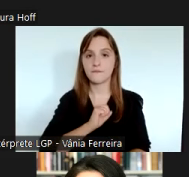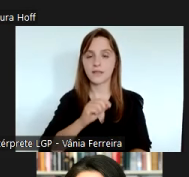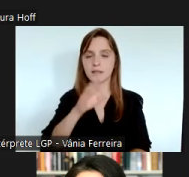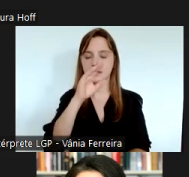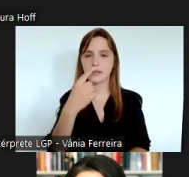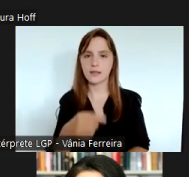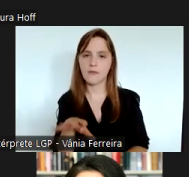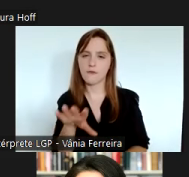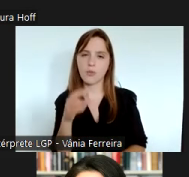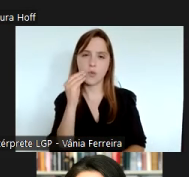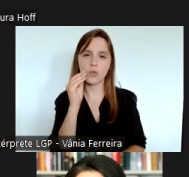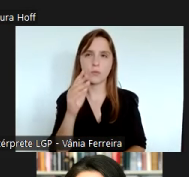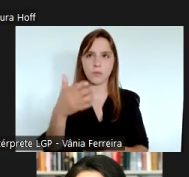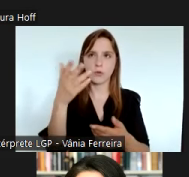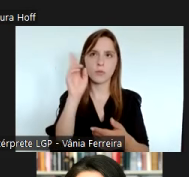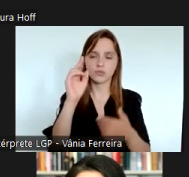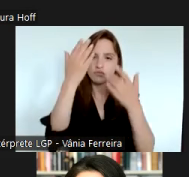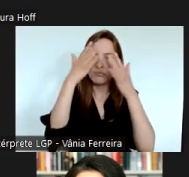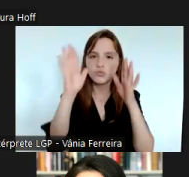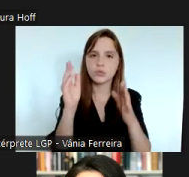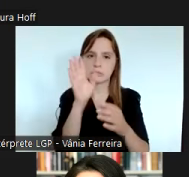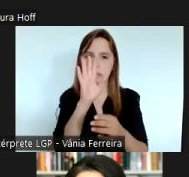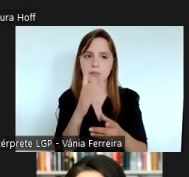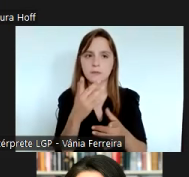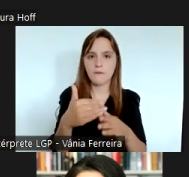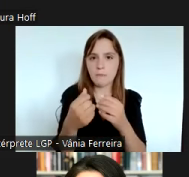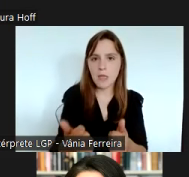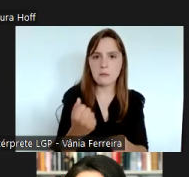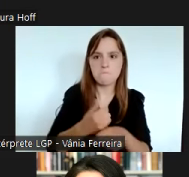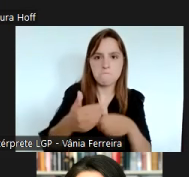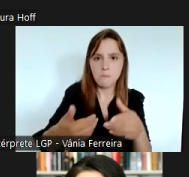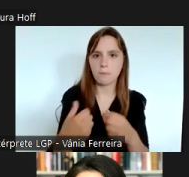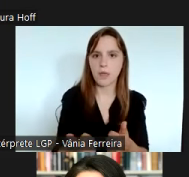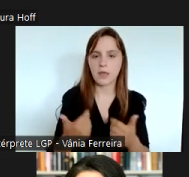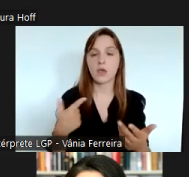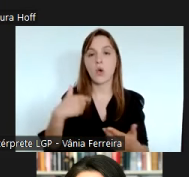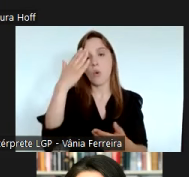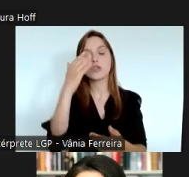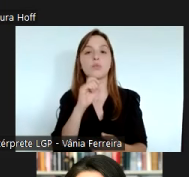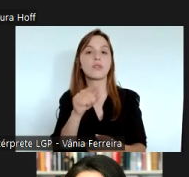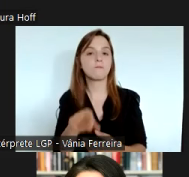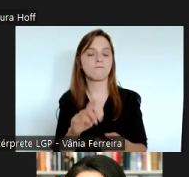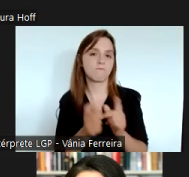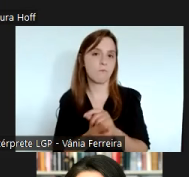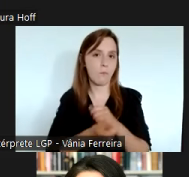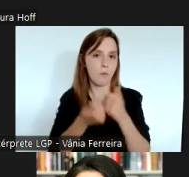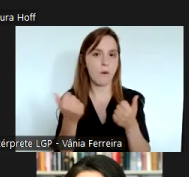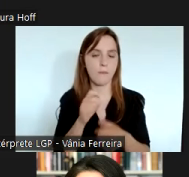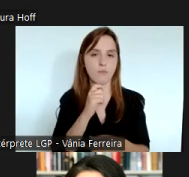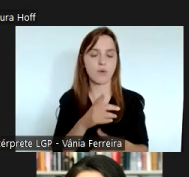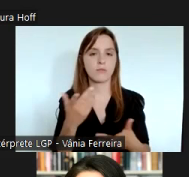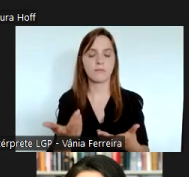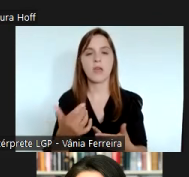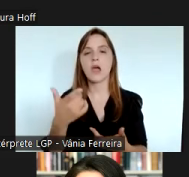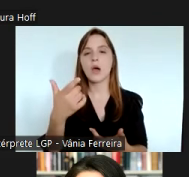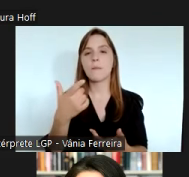towards democratic values and what I think that they may do to improve this approach, is rather a difficult question, I would